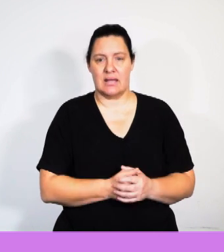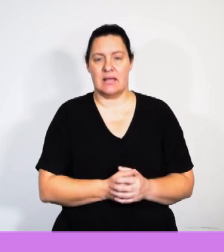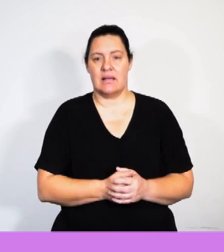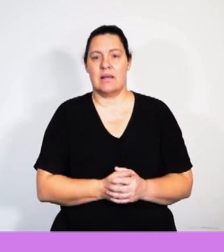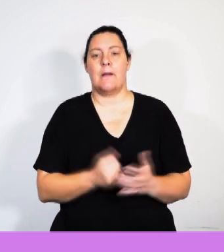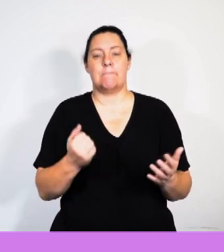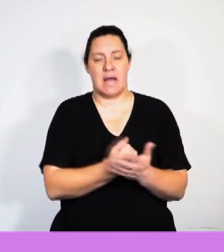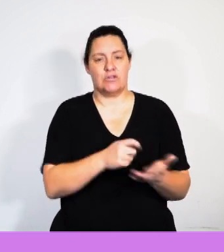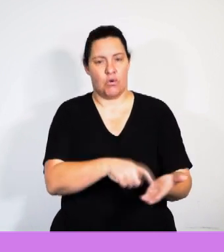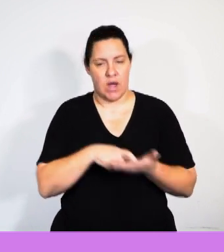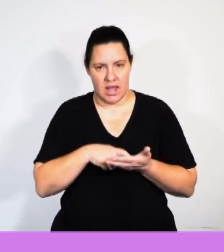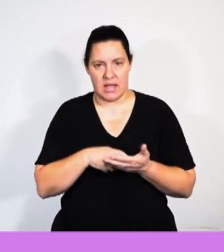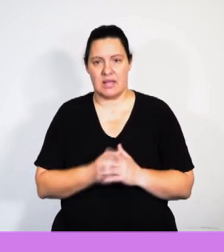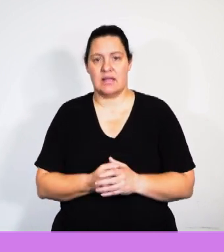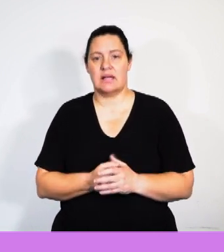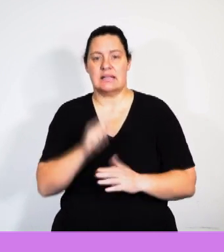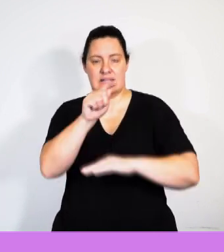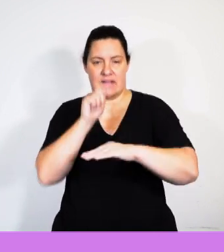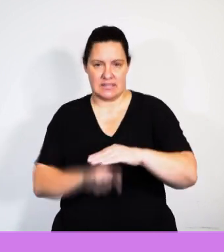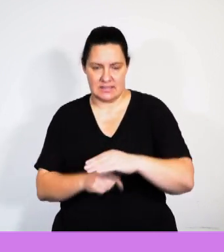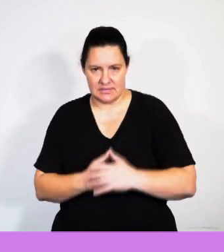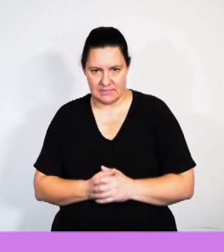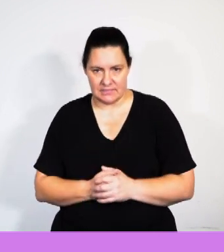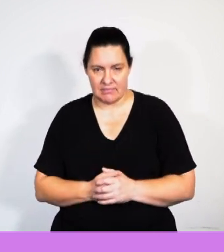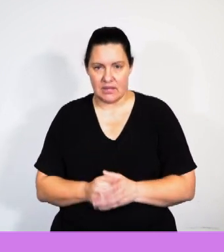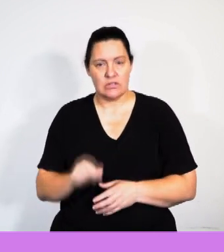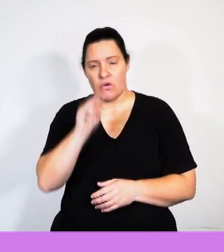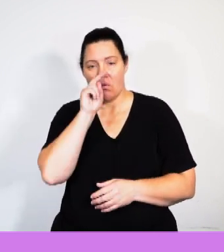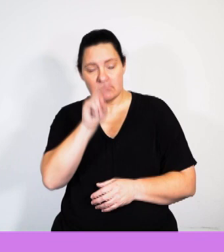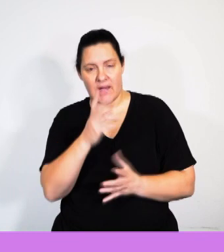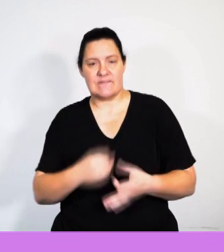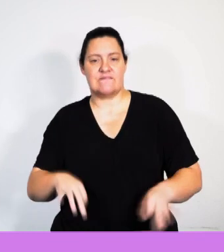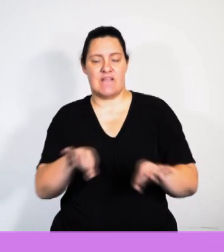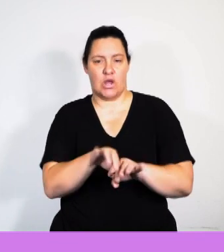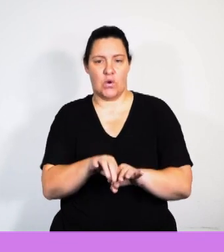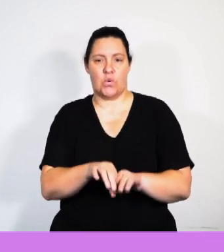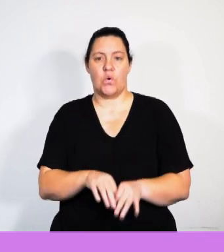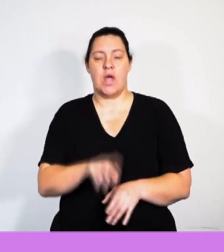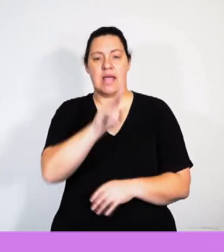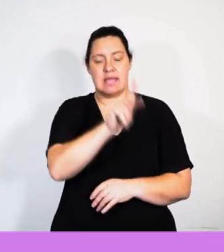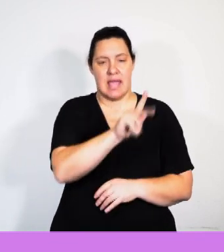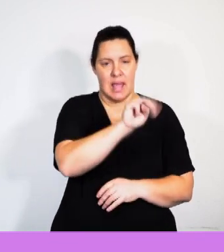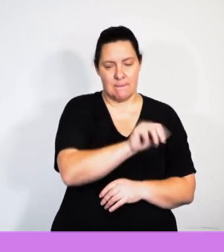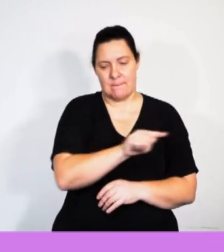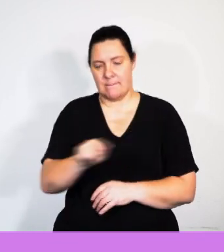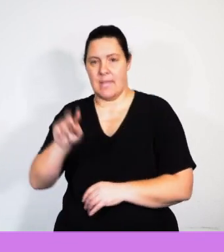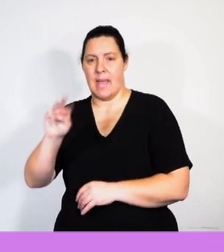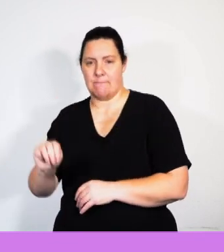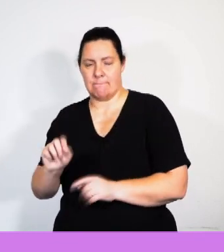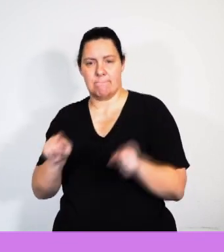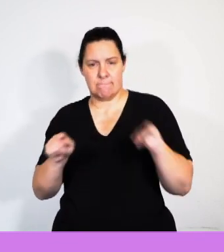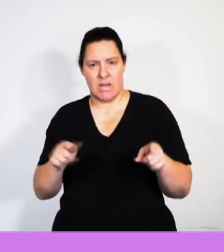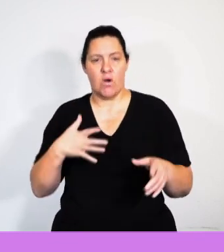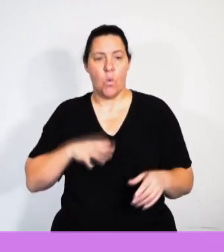units, you are required to divide. Let's look at the values between kilometers and